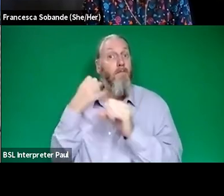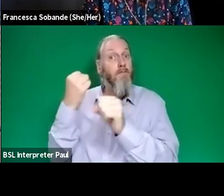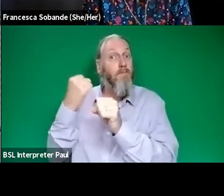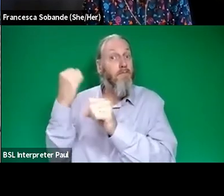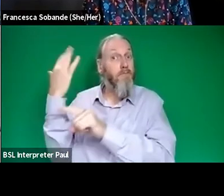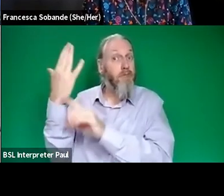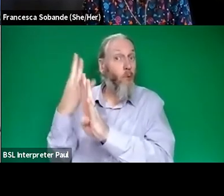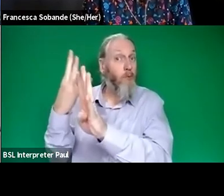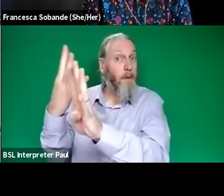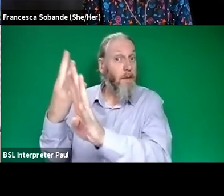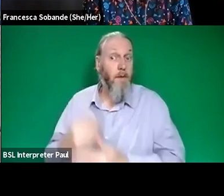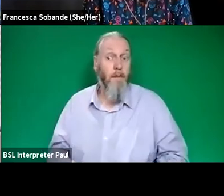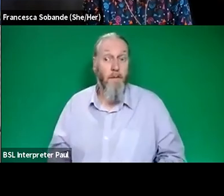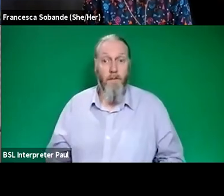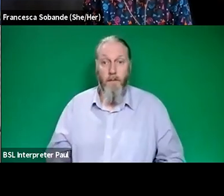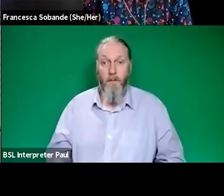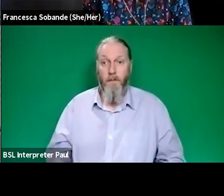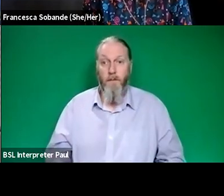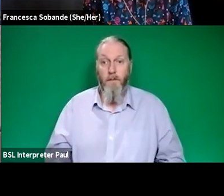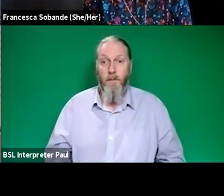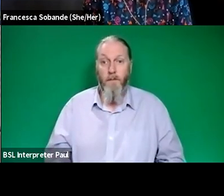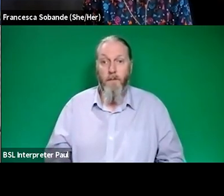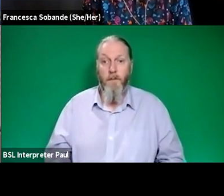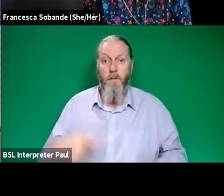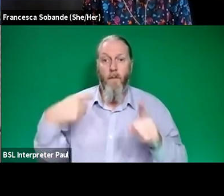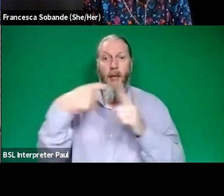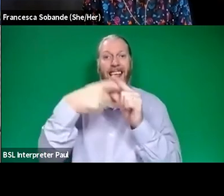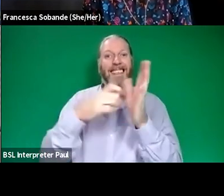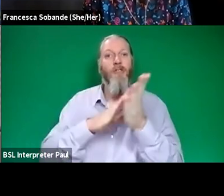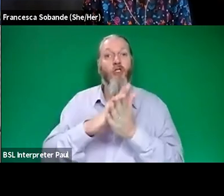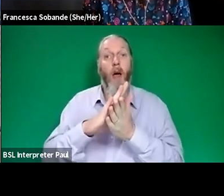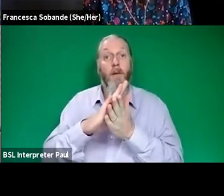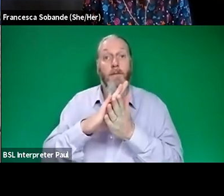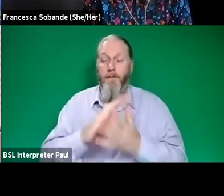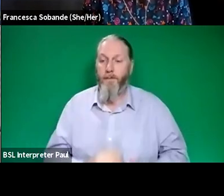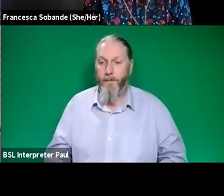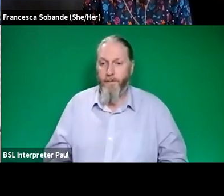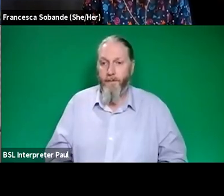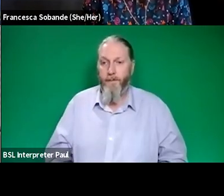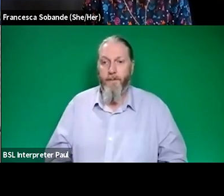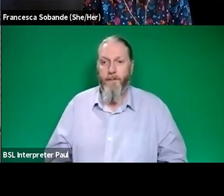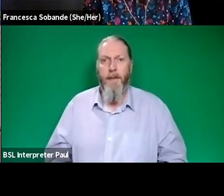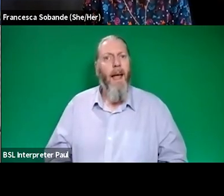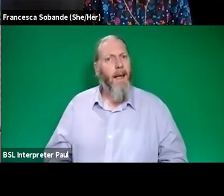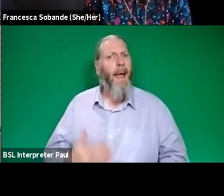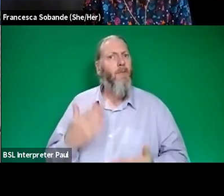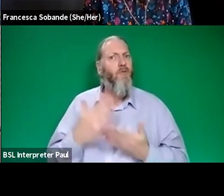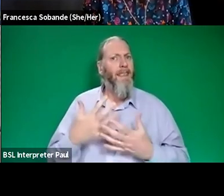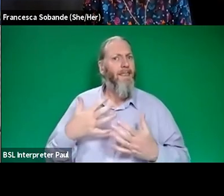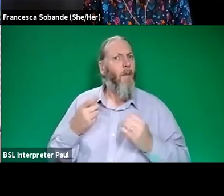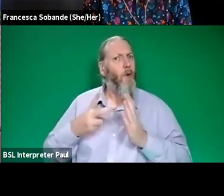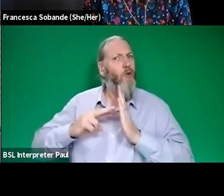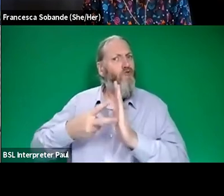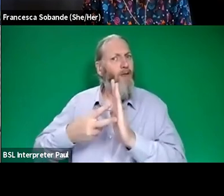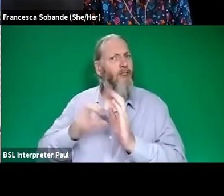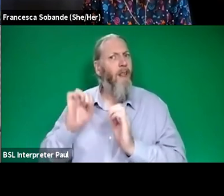Yeah, I think it was really interesting sort of organizing the protests. It was different to the type of organizing they had done